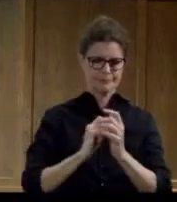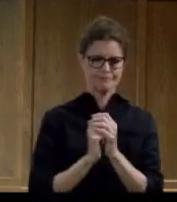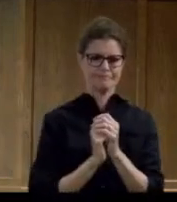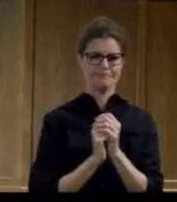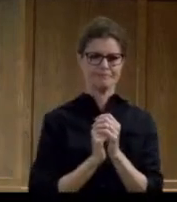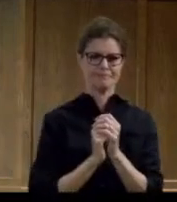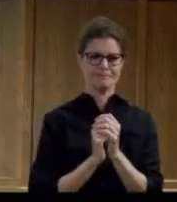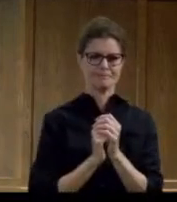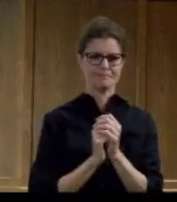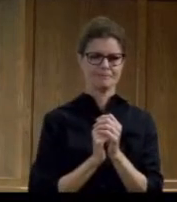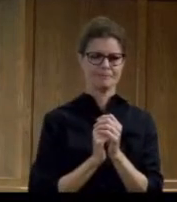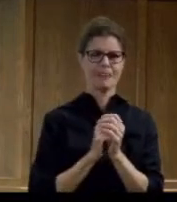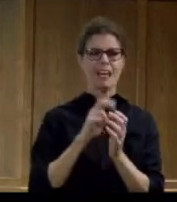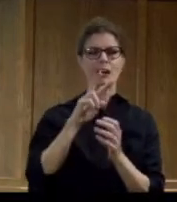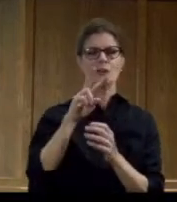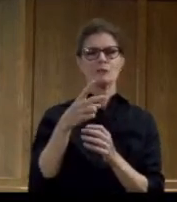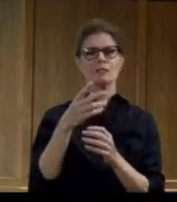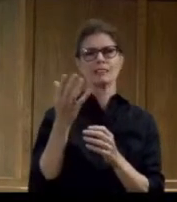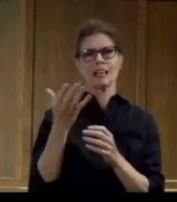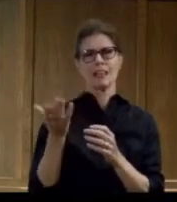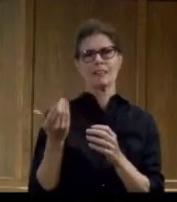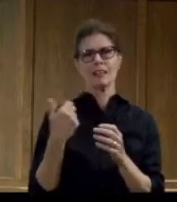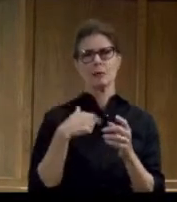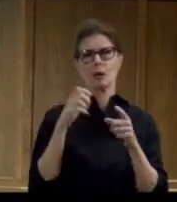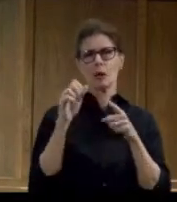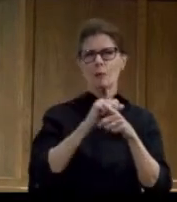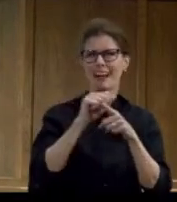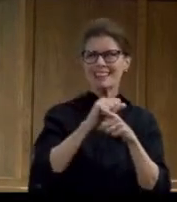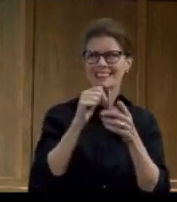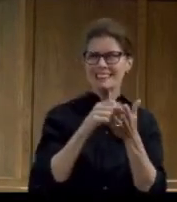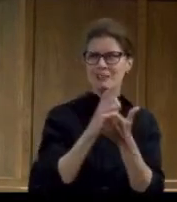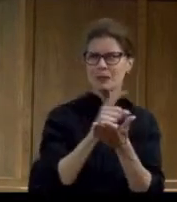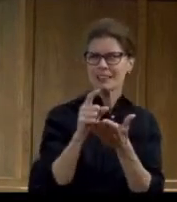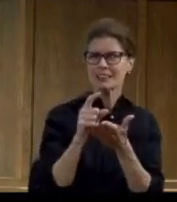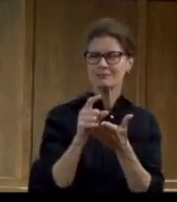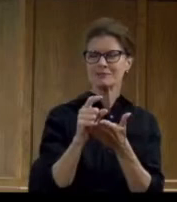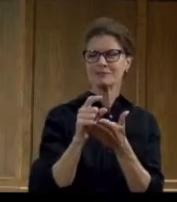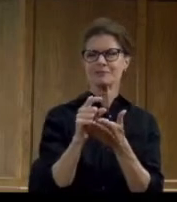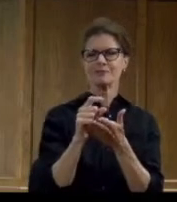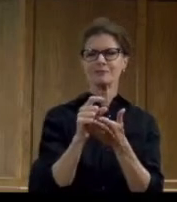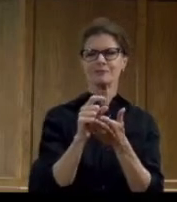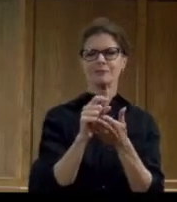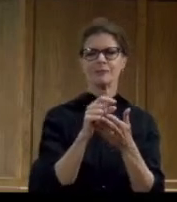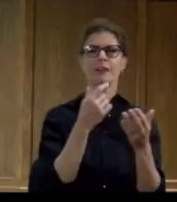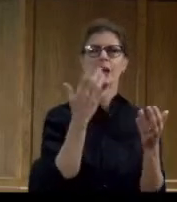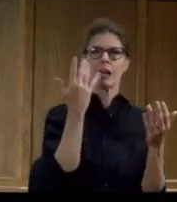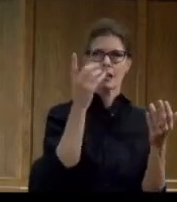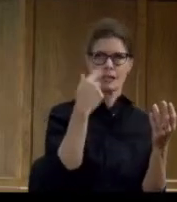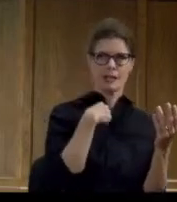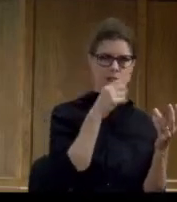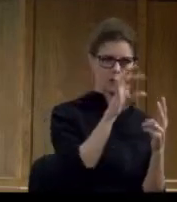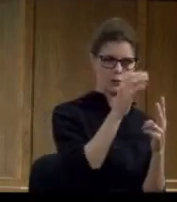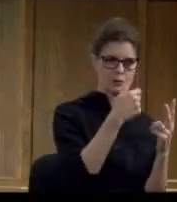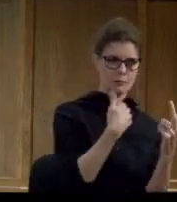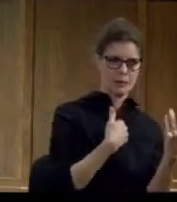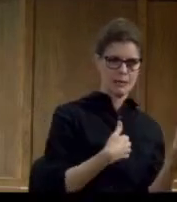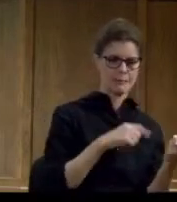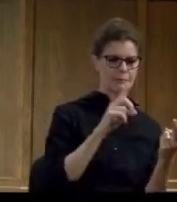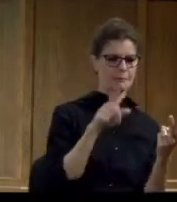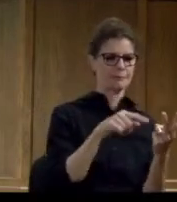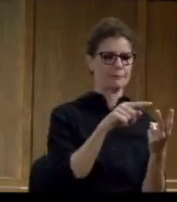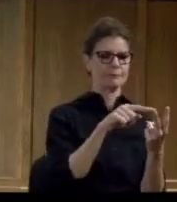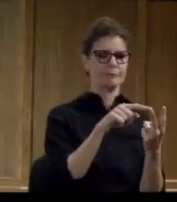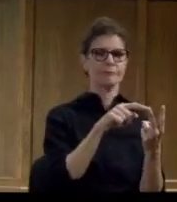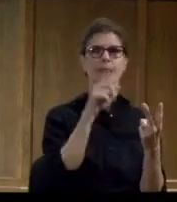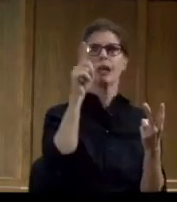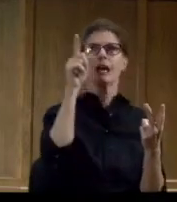we're going to practice as this week as we try to practice ground up gratitude. First one is I have been chosen. Second one is I have been forgiven.